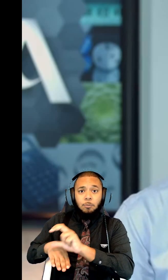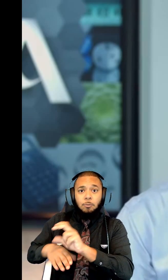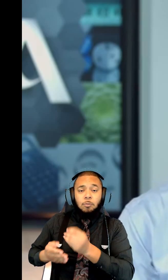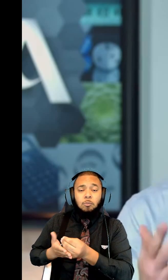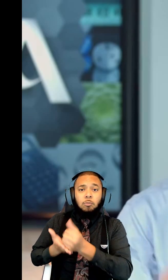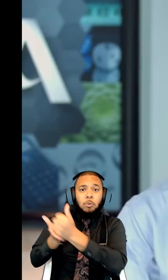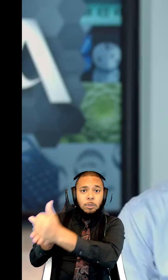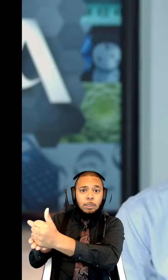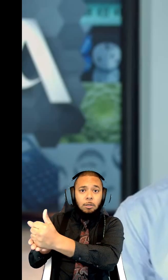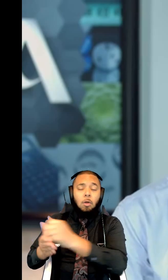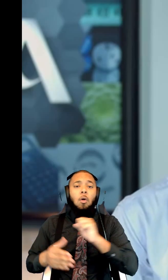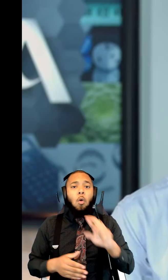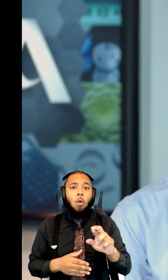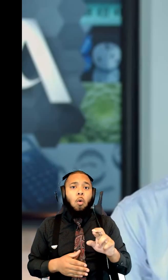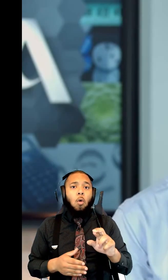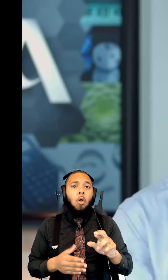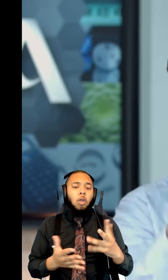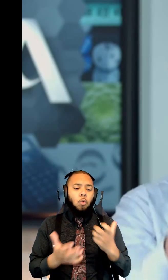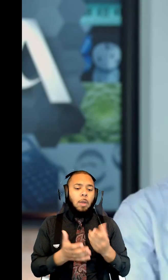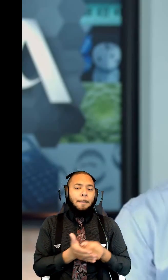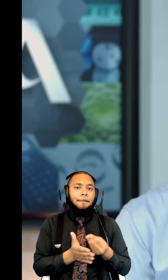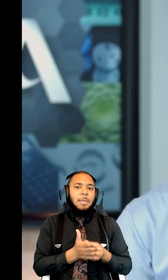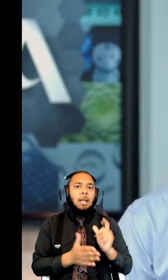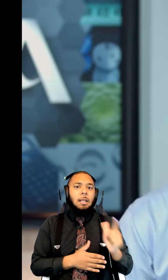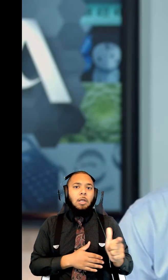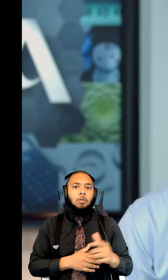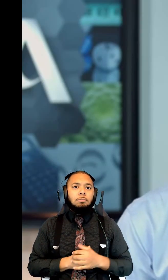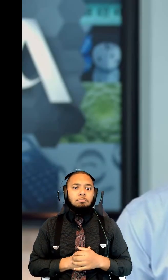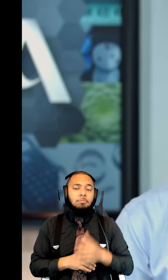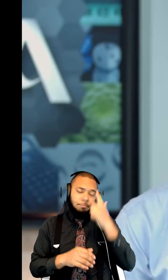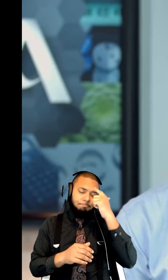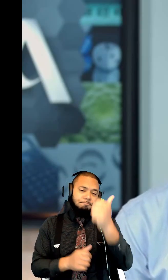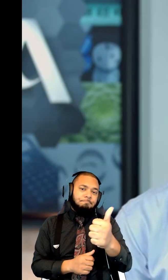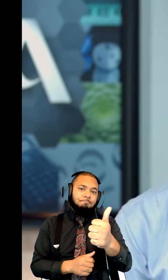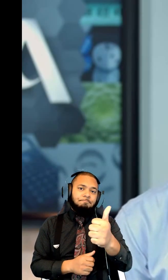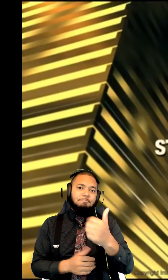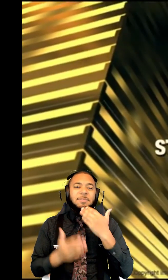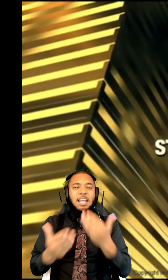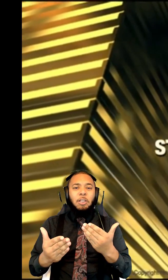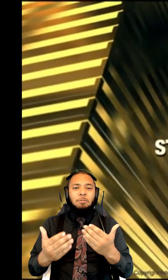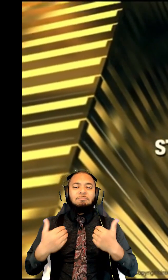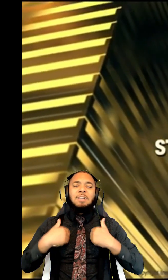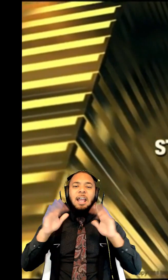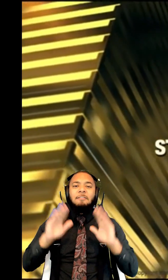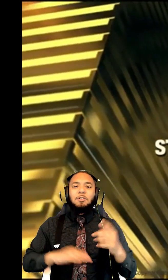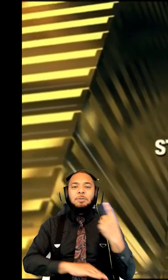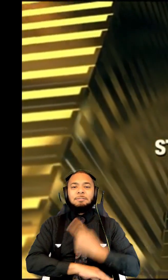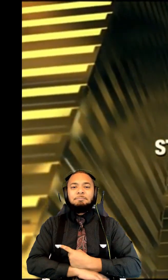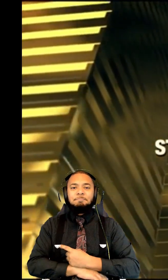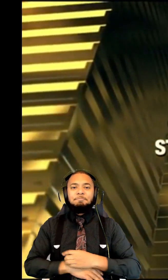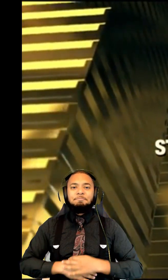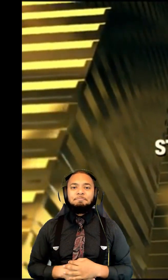right now? That's a question you'll have to ask yourself. Thanks, and have a good day.